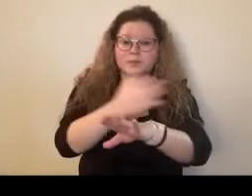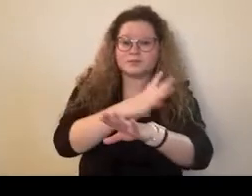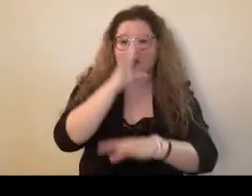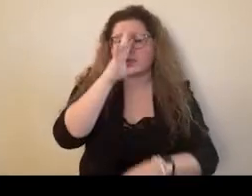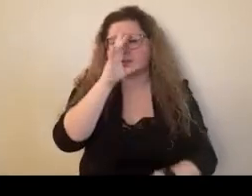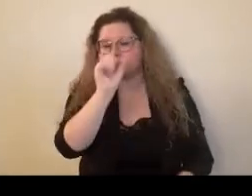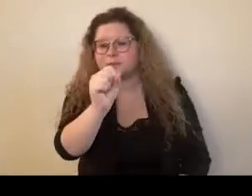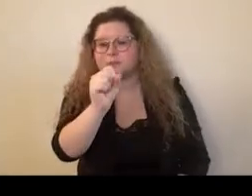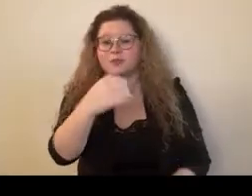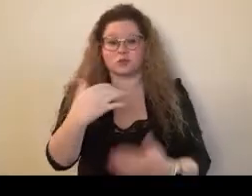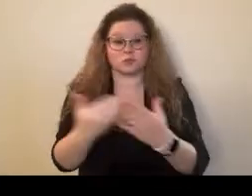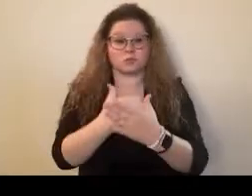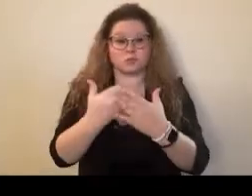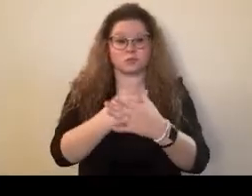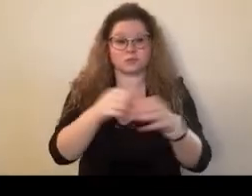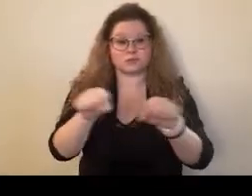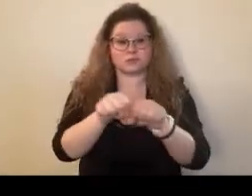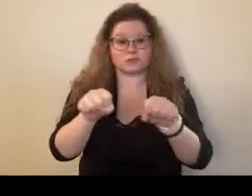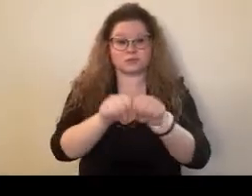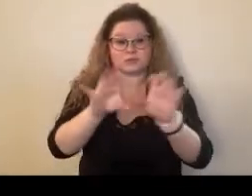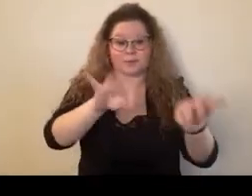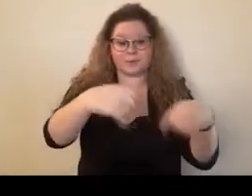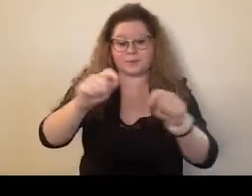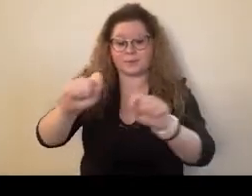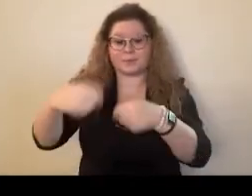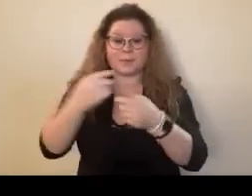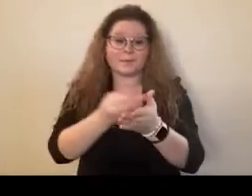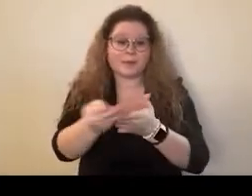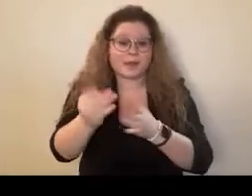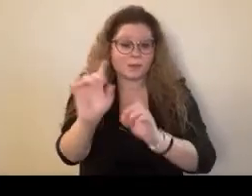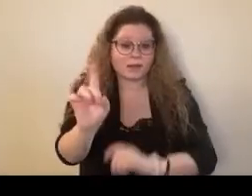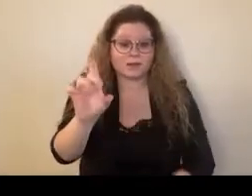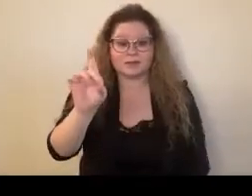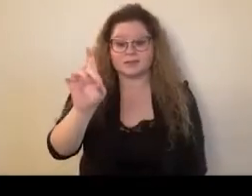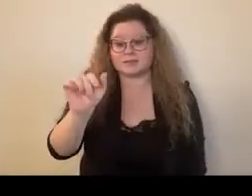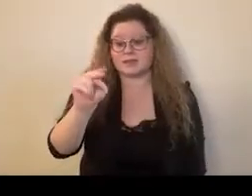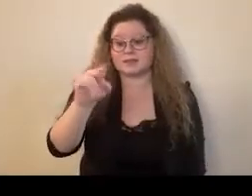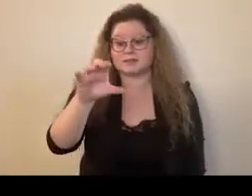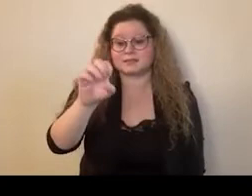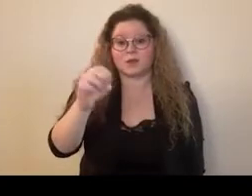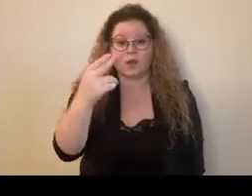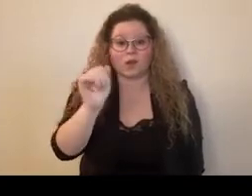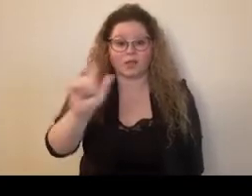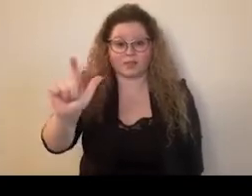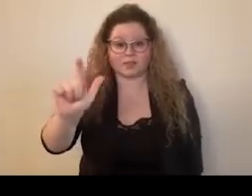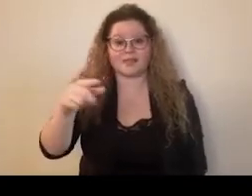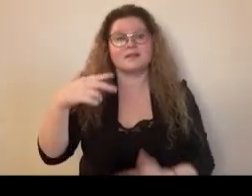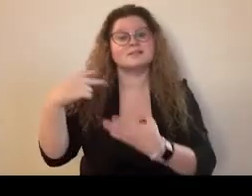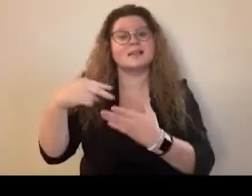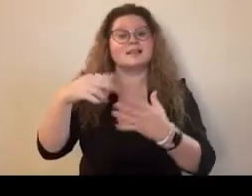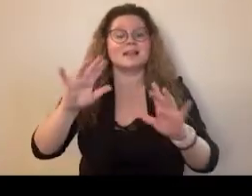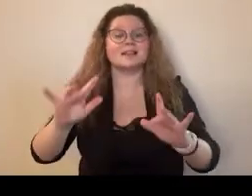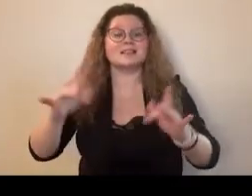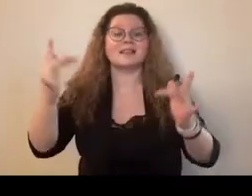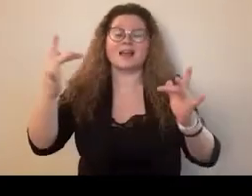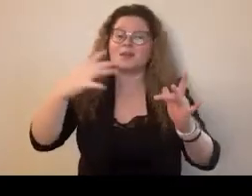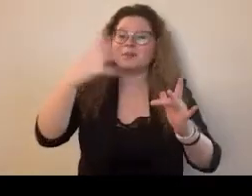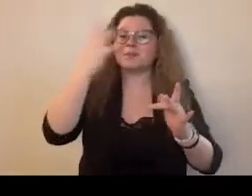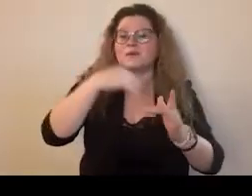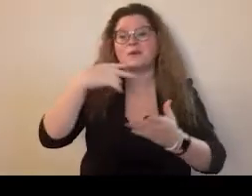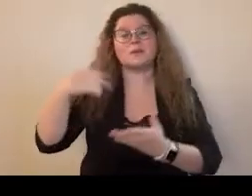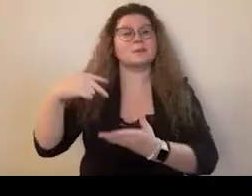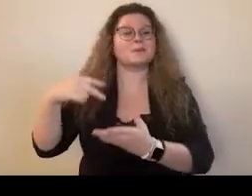new shoes that she purchased from the dance hall. She dances lightly, she dances gracefully, and